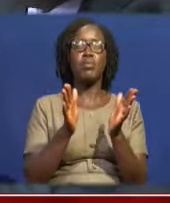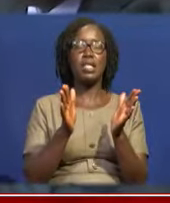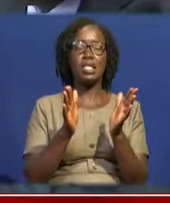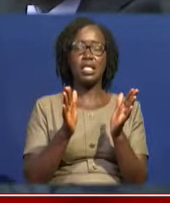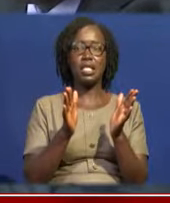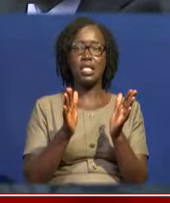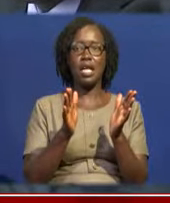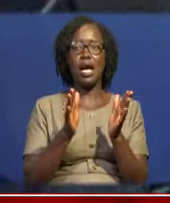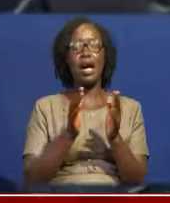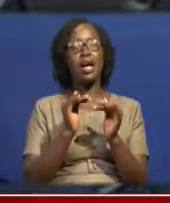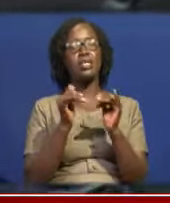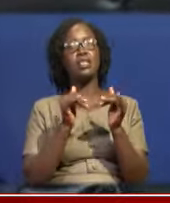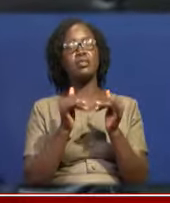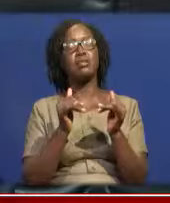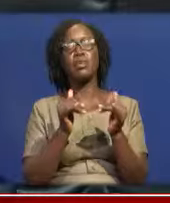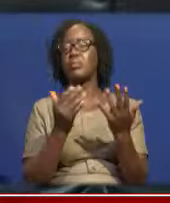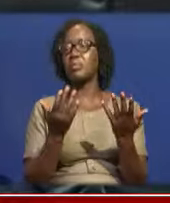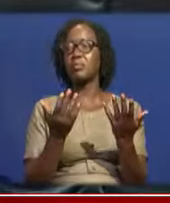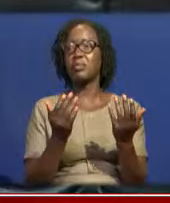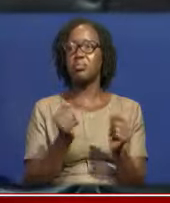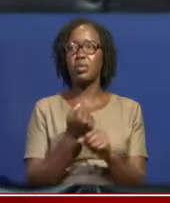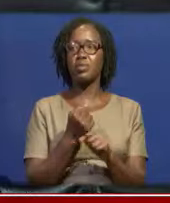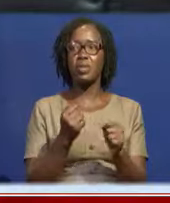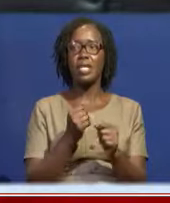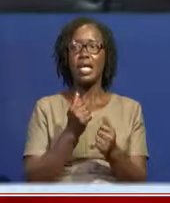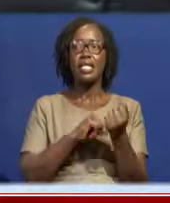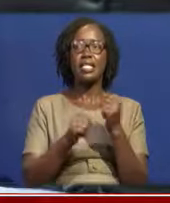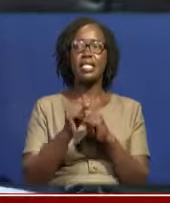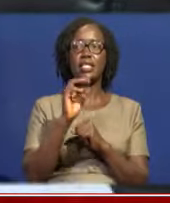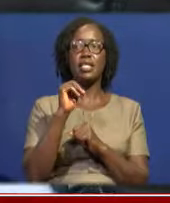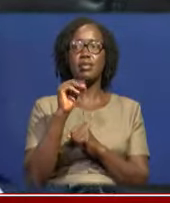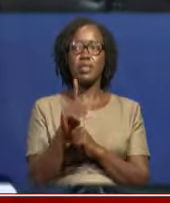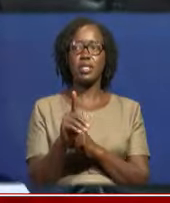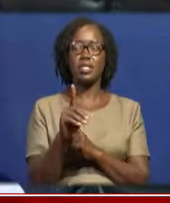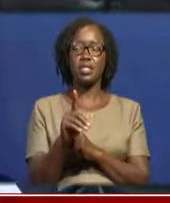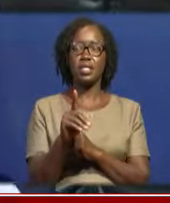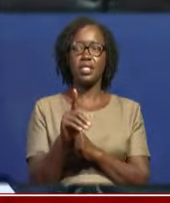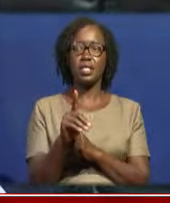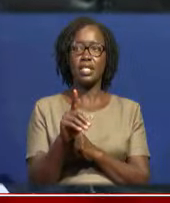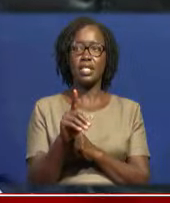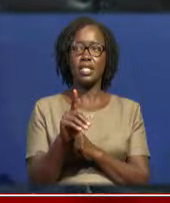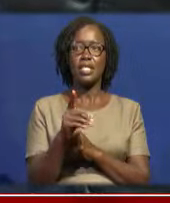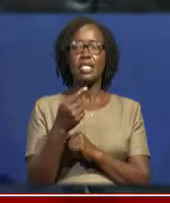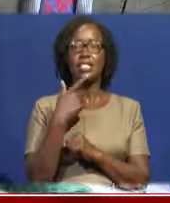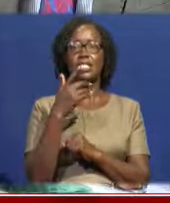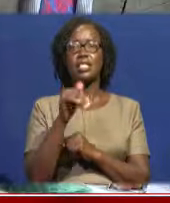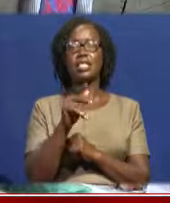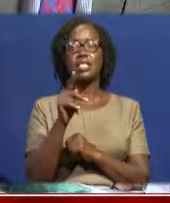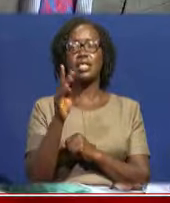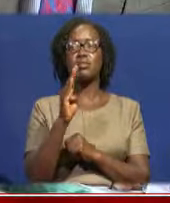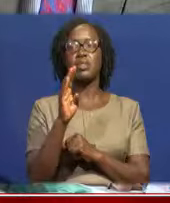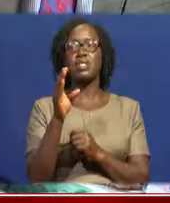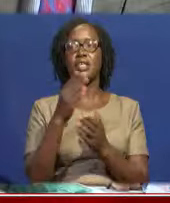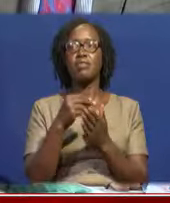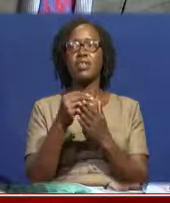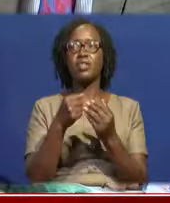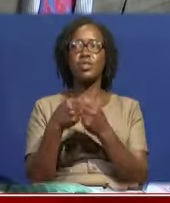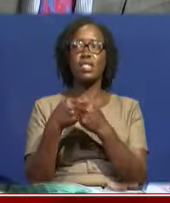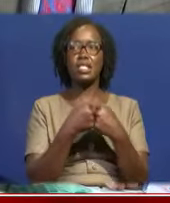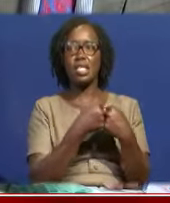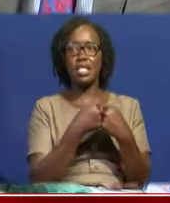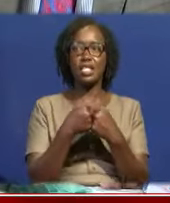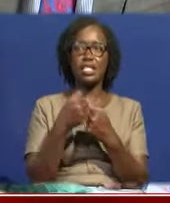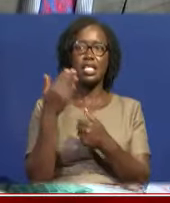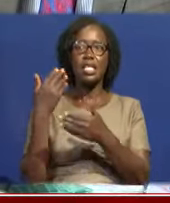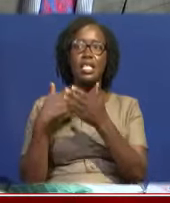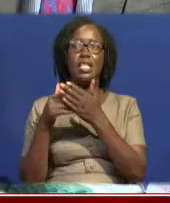broadcaster insolvent. KBC Acting Managing Director Paul Macharia attributed KBC financial challenges to